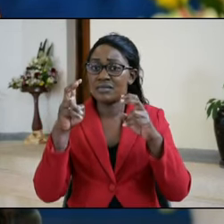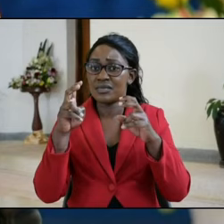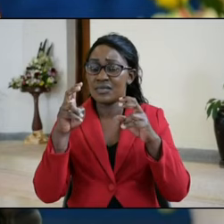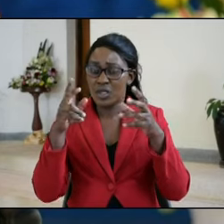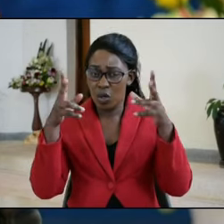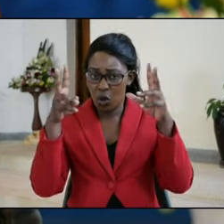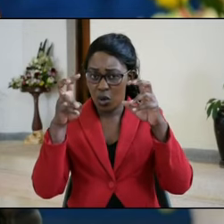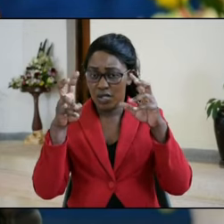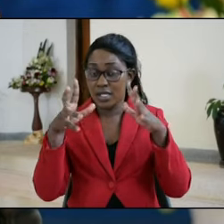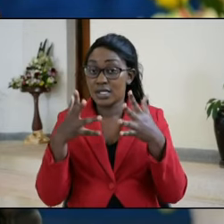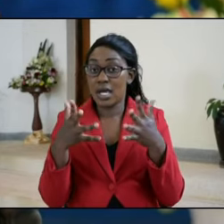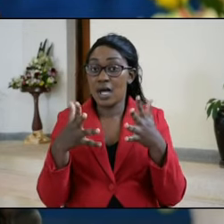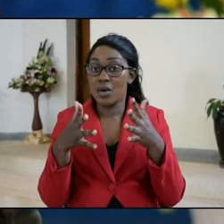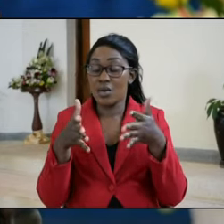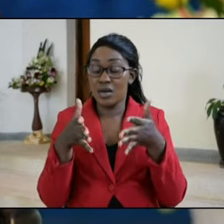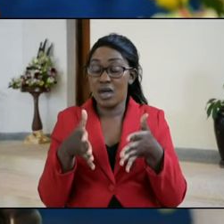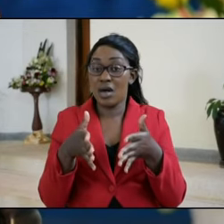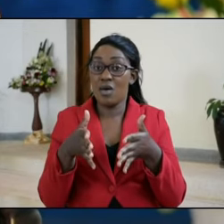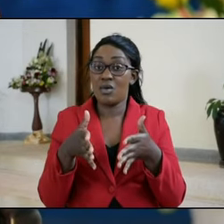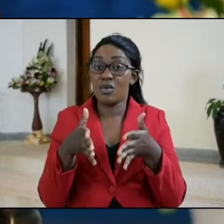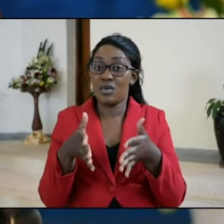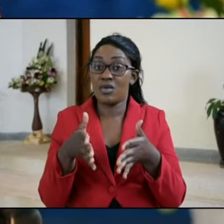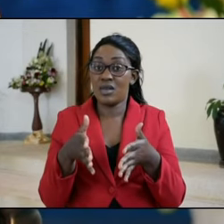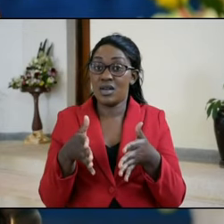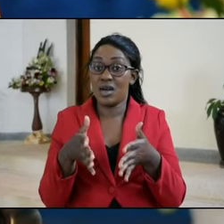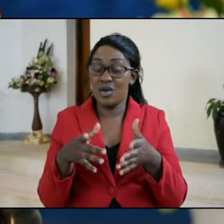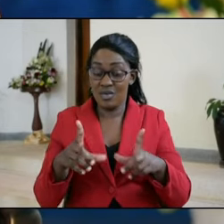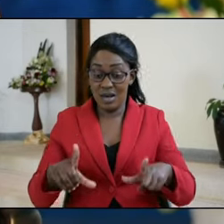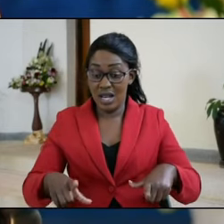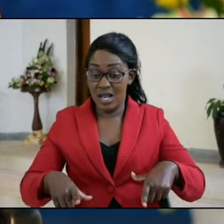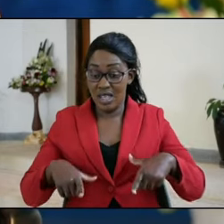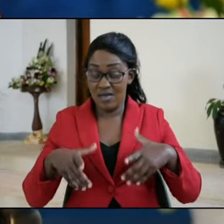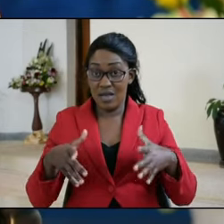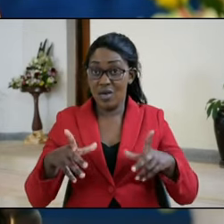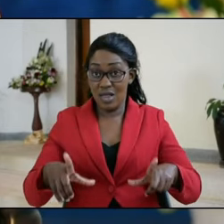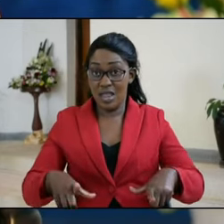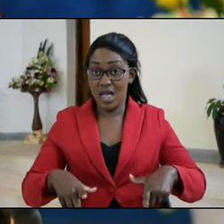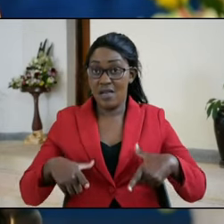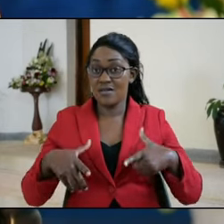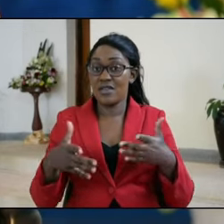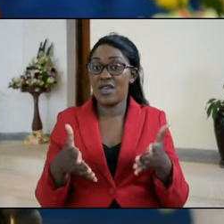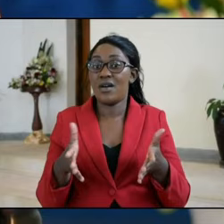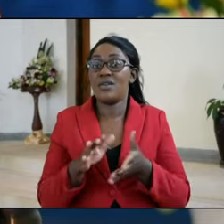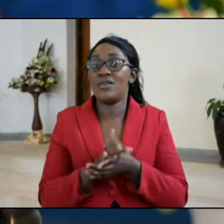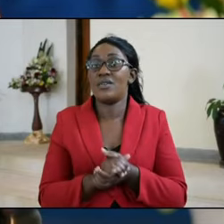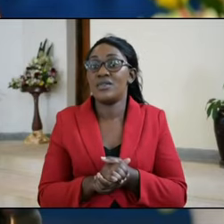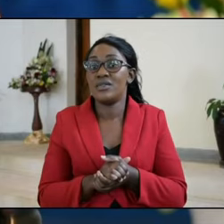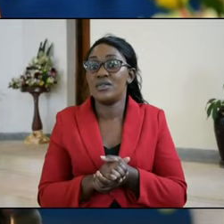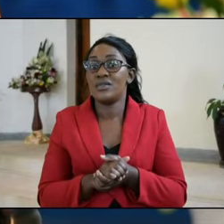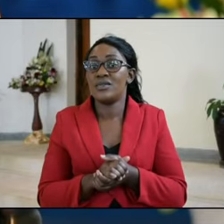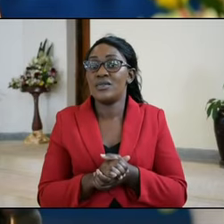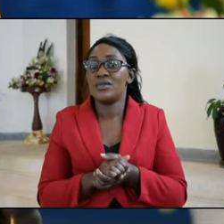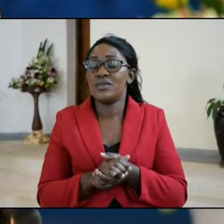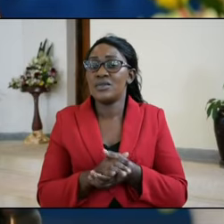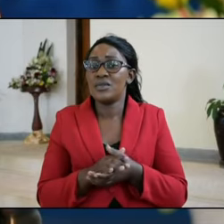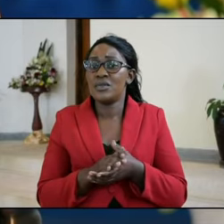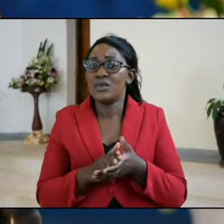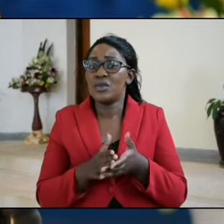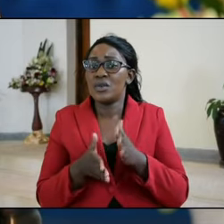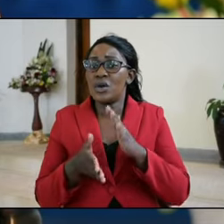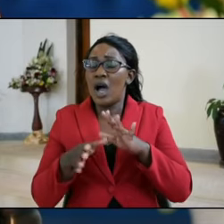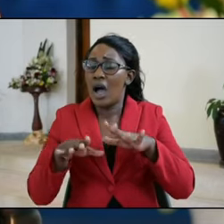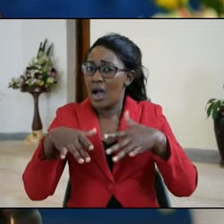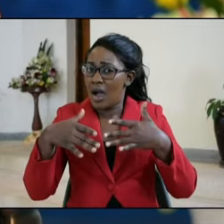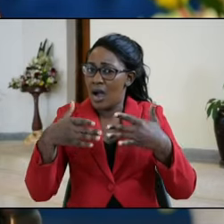so that we remain true to this word of God that has stood the test of time?